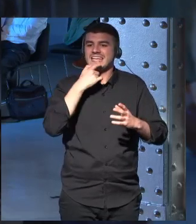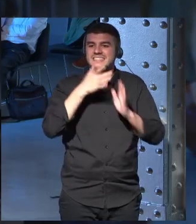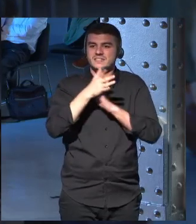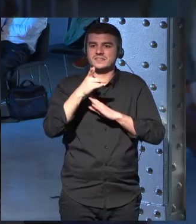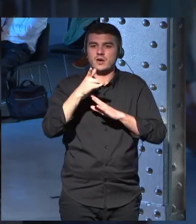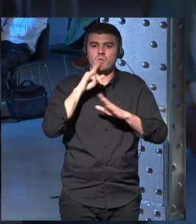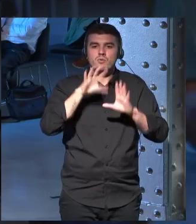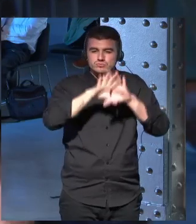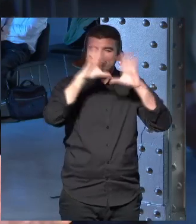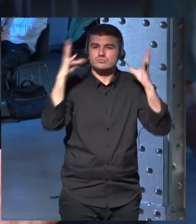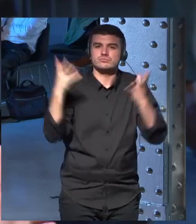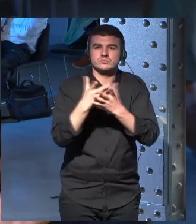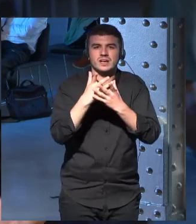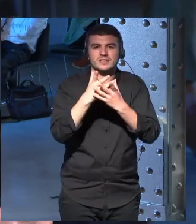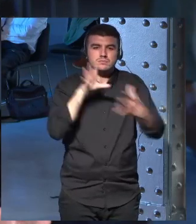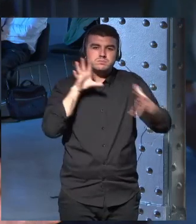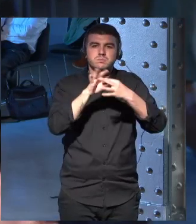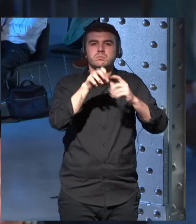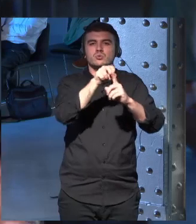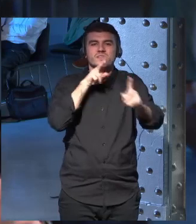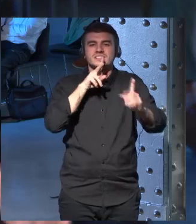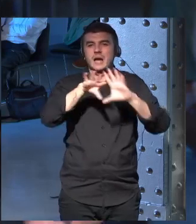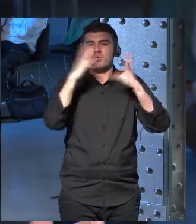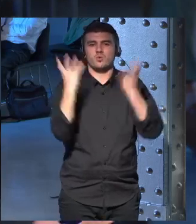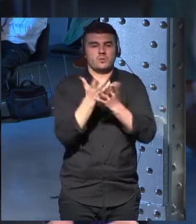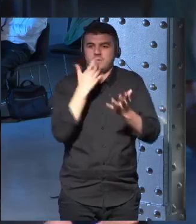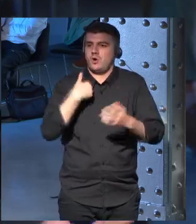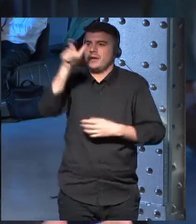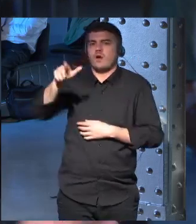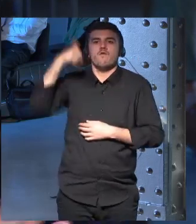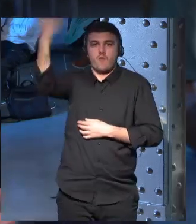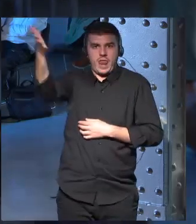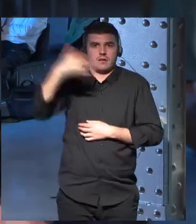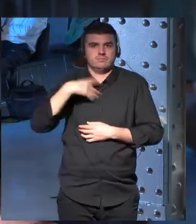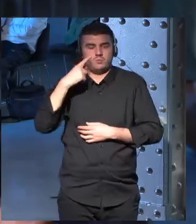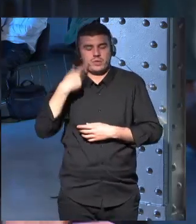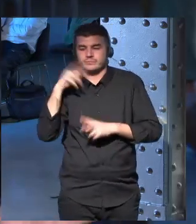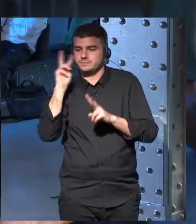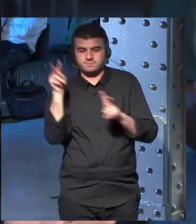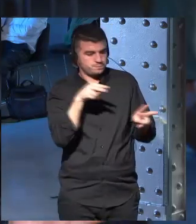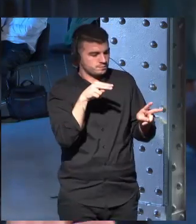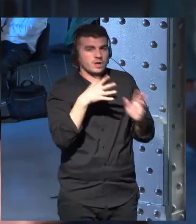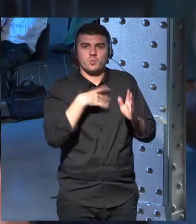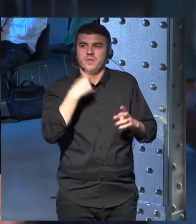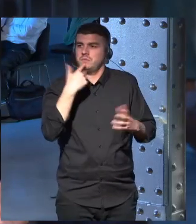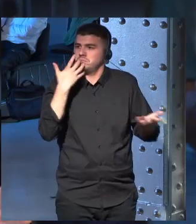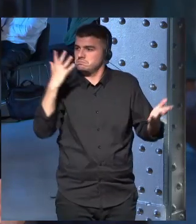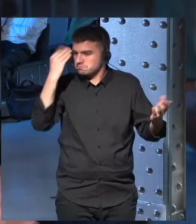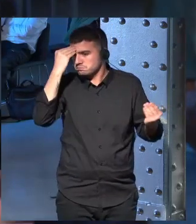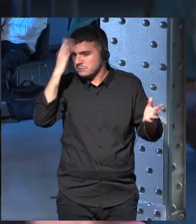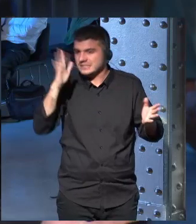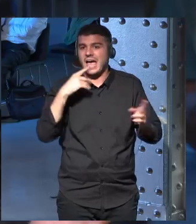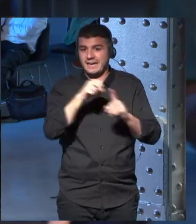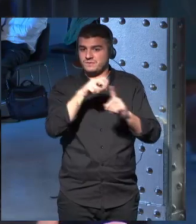What an outsider might call the English worldview is to the native English speaker